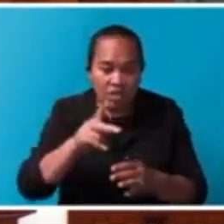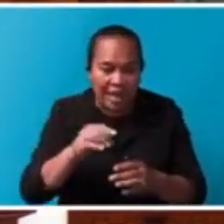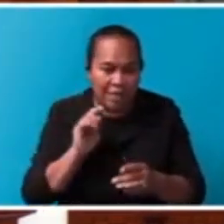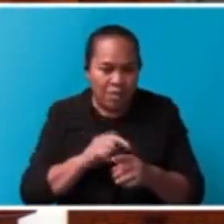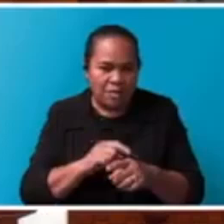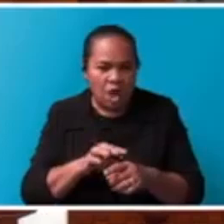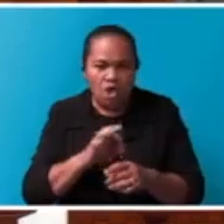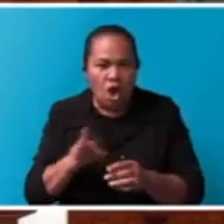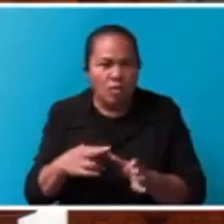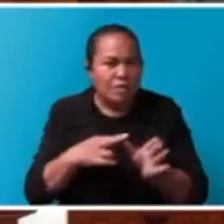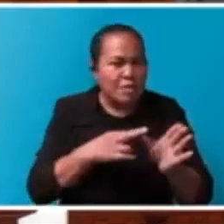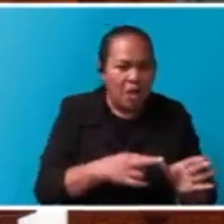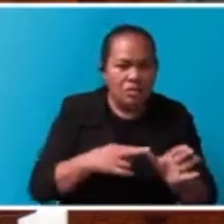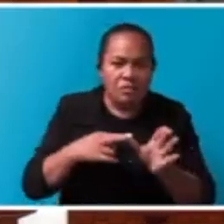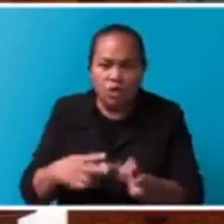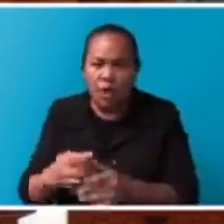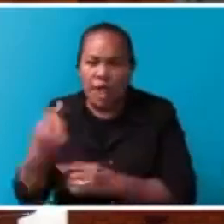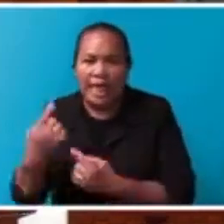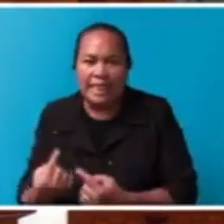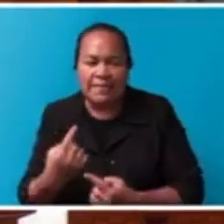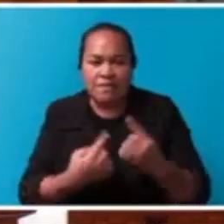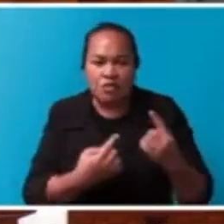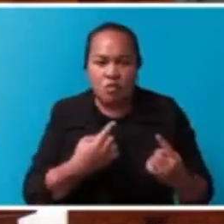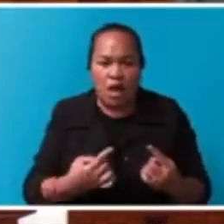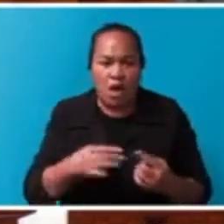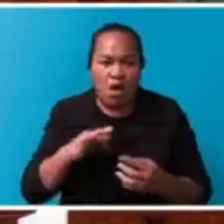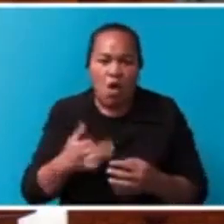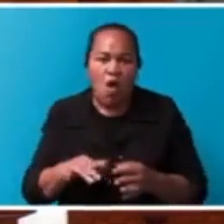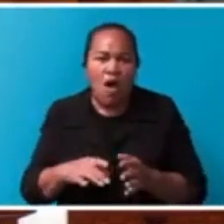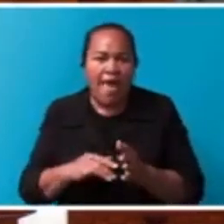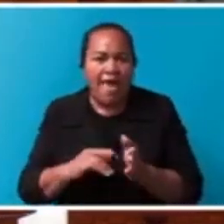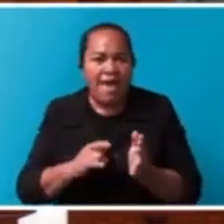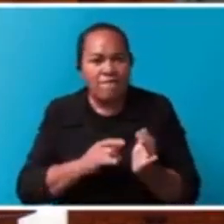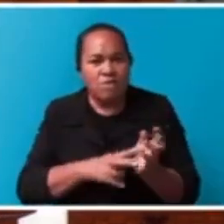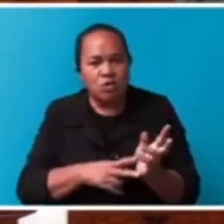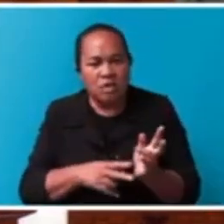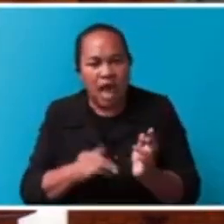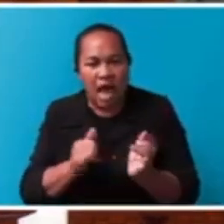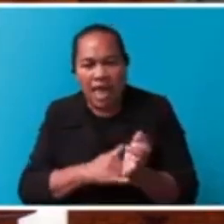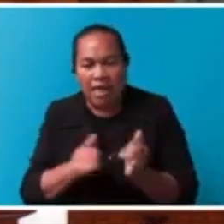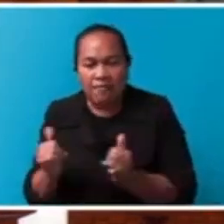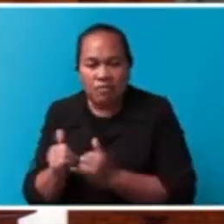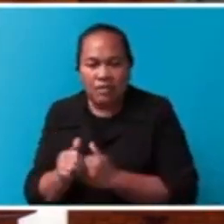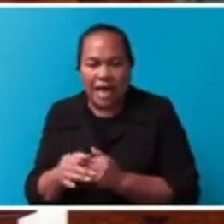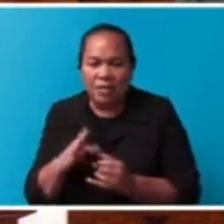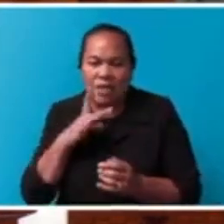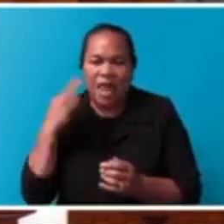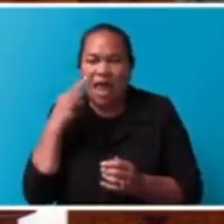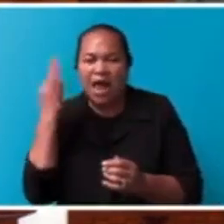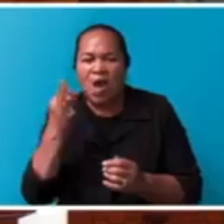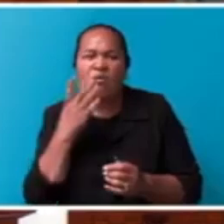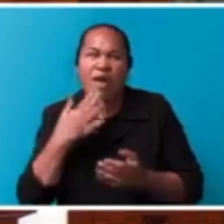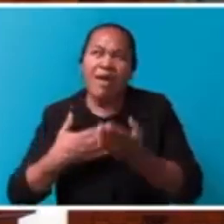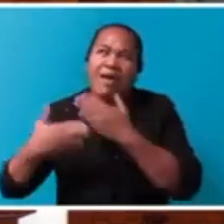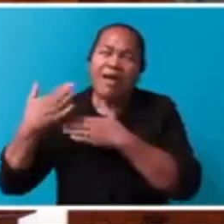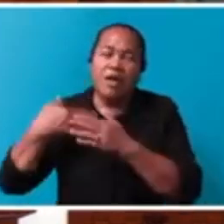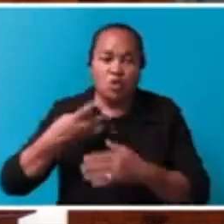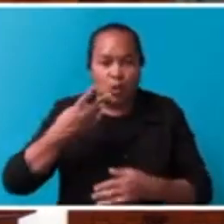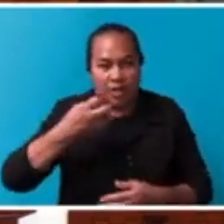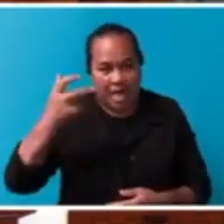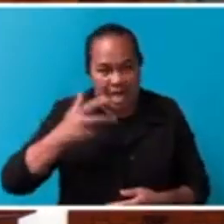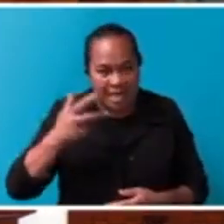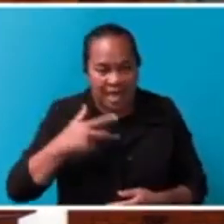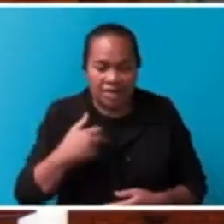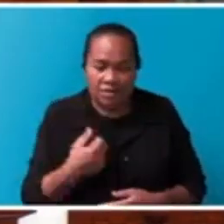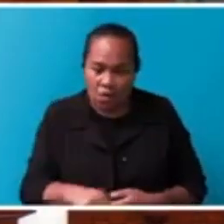to individual districts or EBUSA requests, as it was done in 2018. This